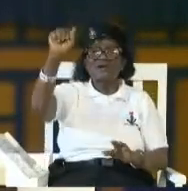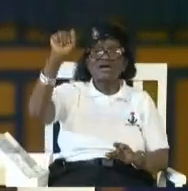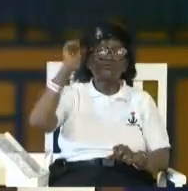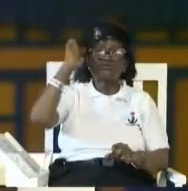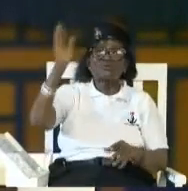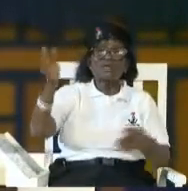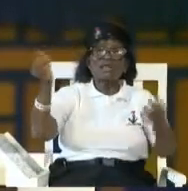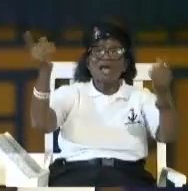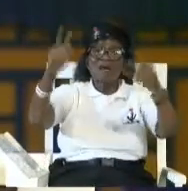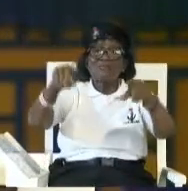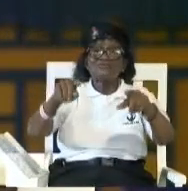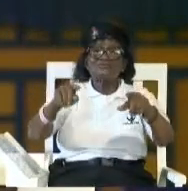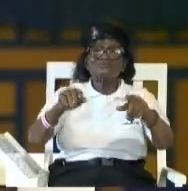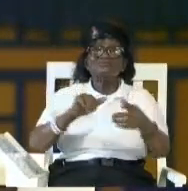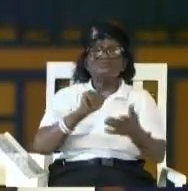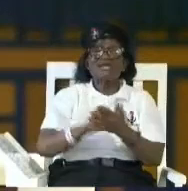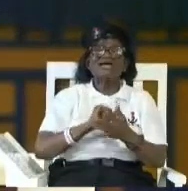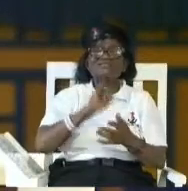That's what I wanted.